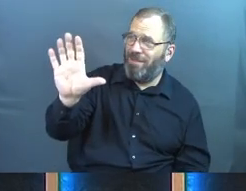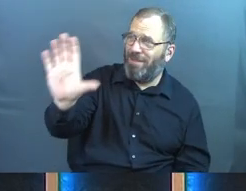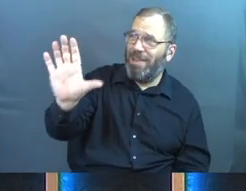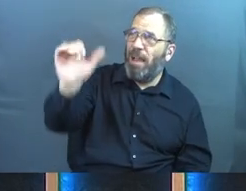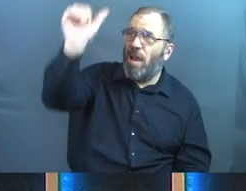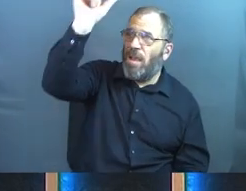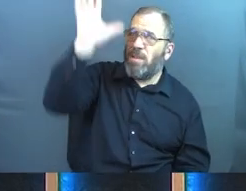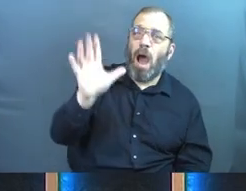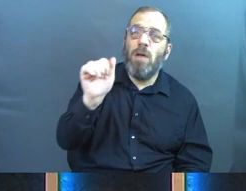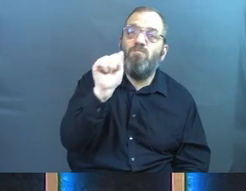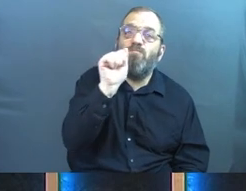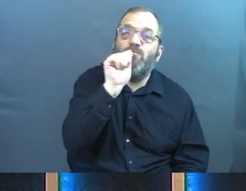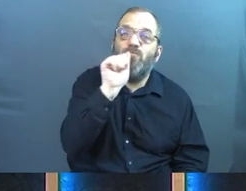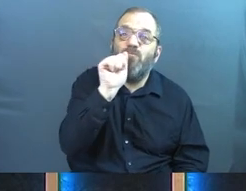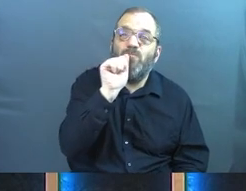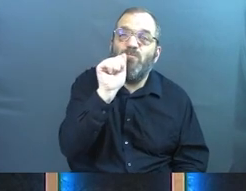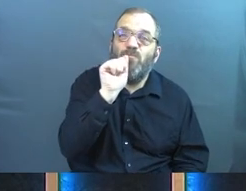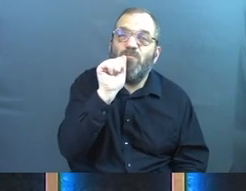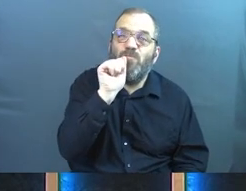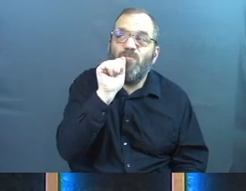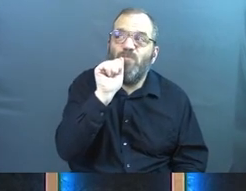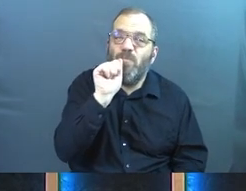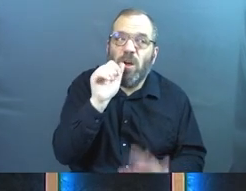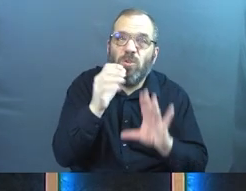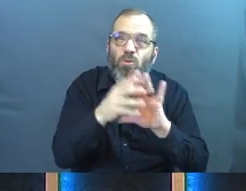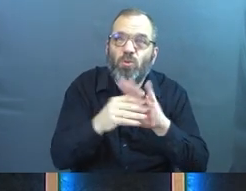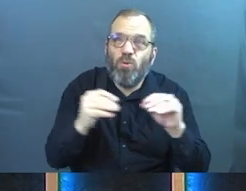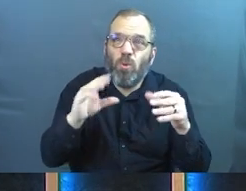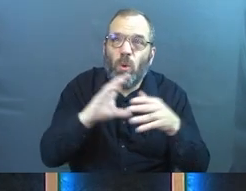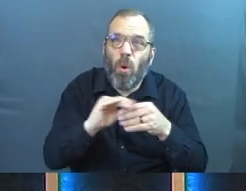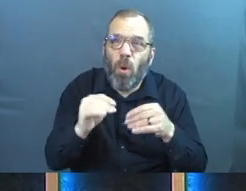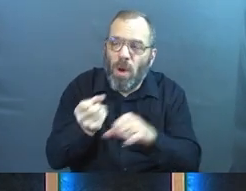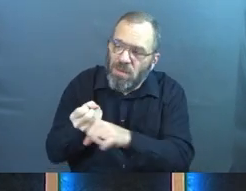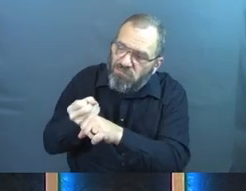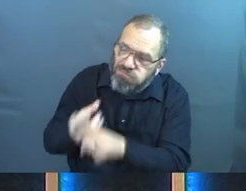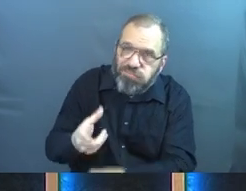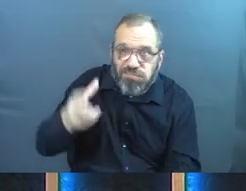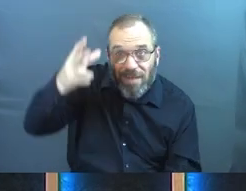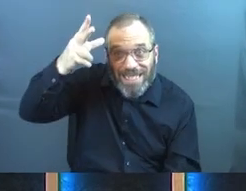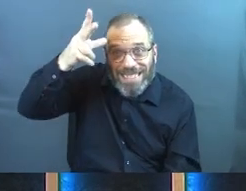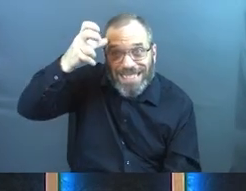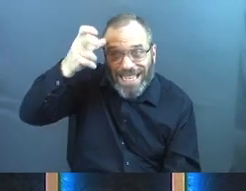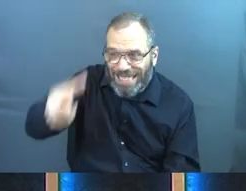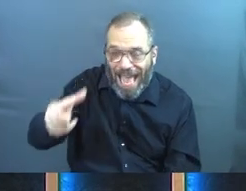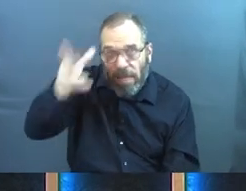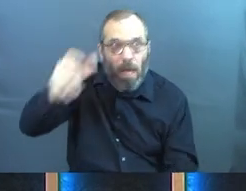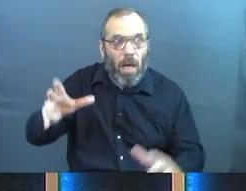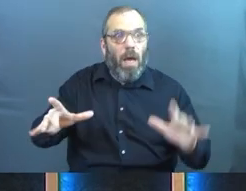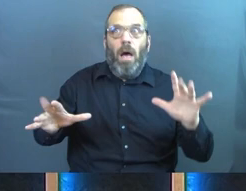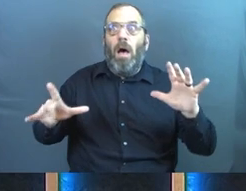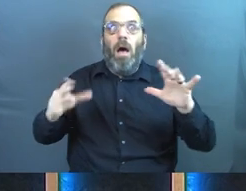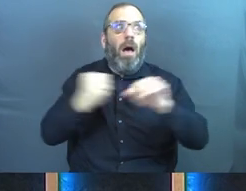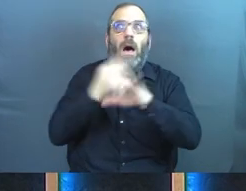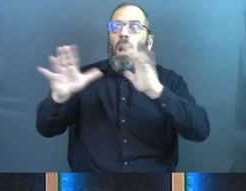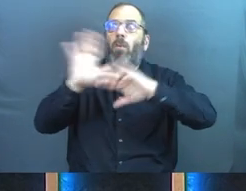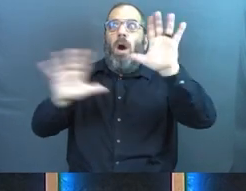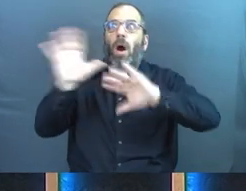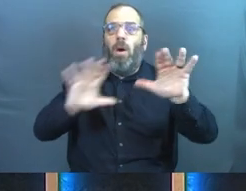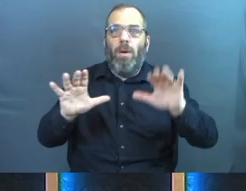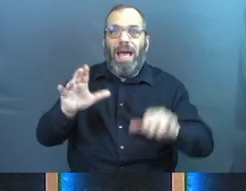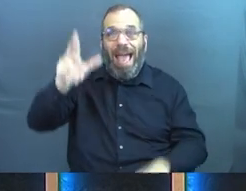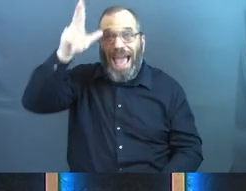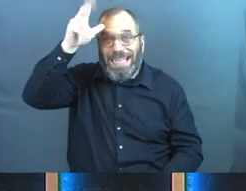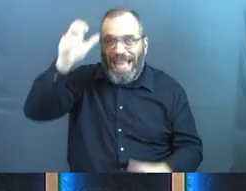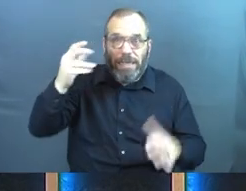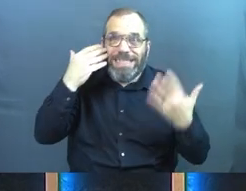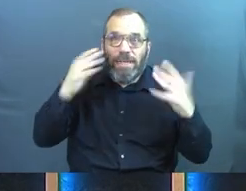was God's secret twist ending. It was God's secret plan to defeat Satan in a way that he couldn't fight against. Amen. And